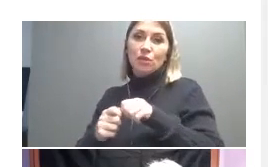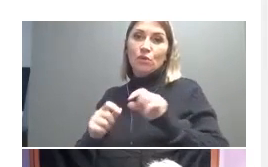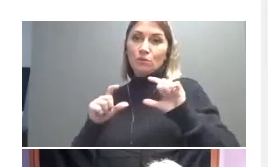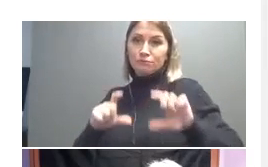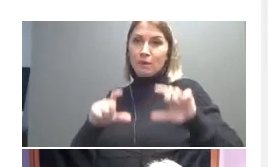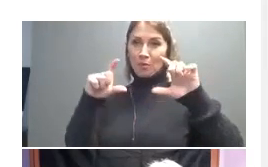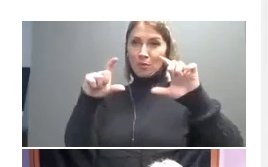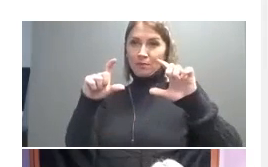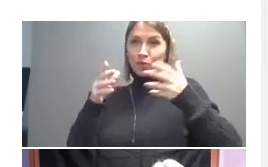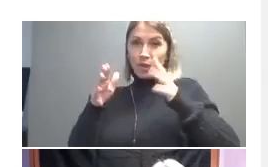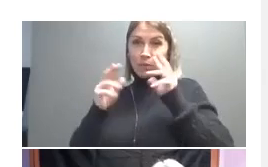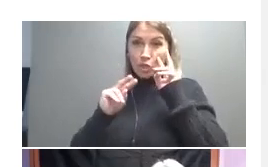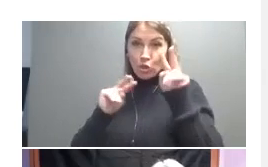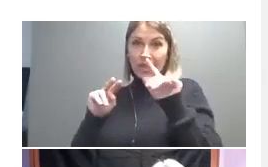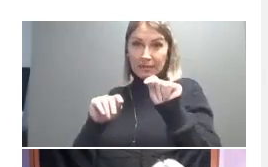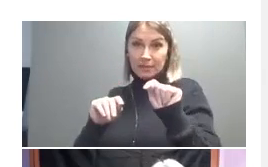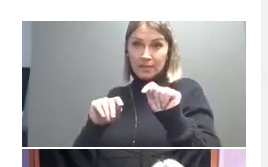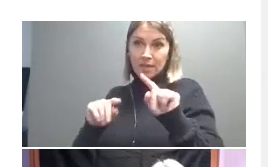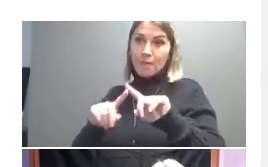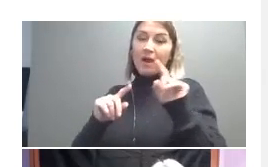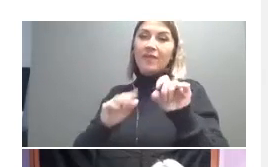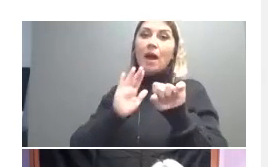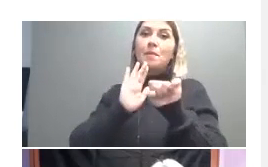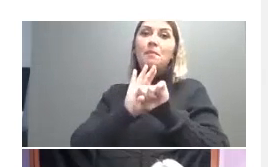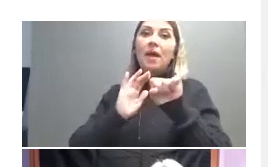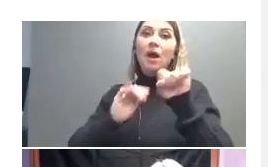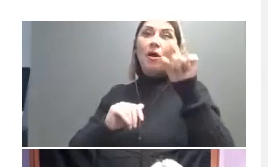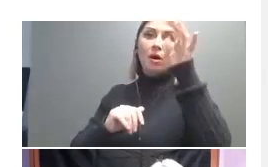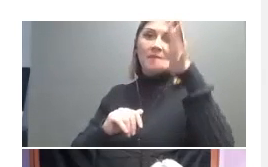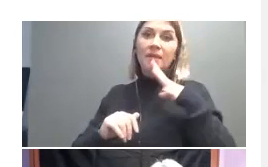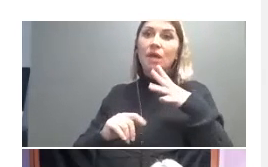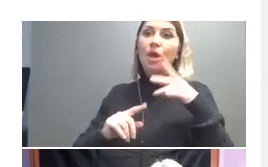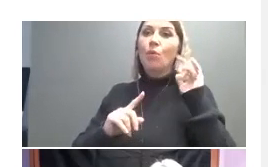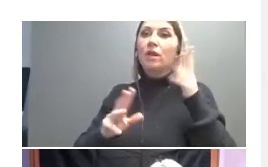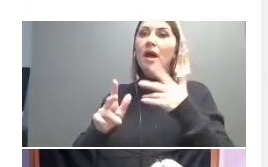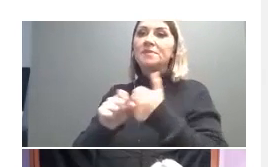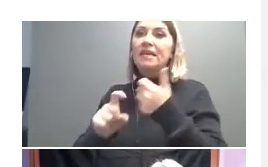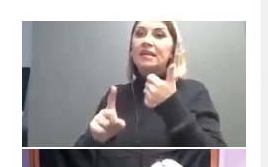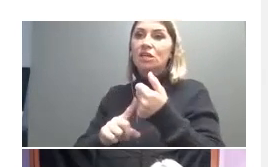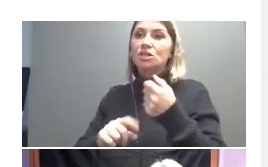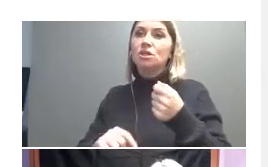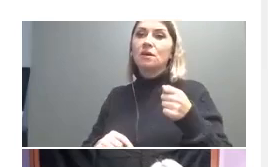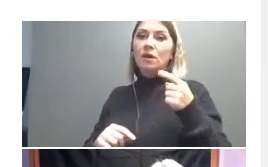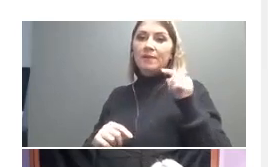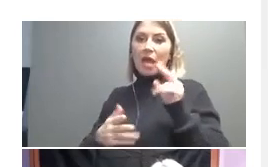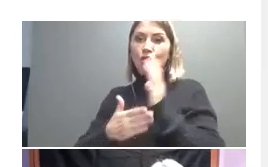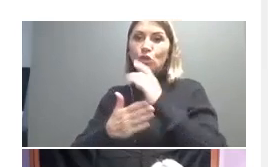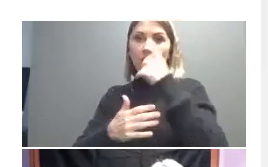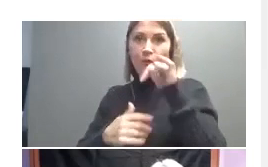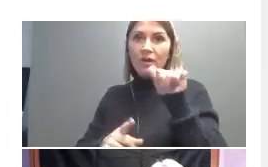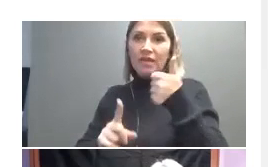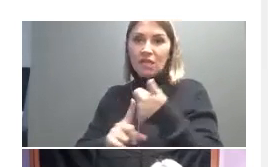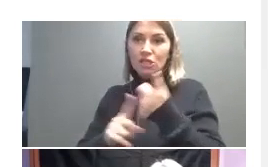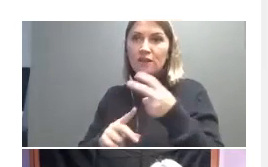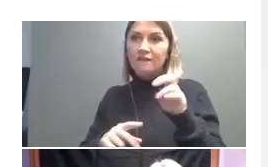here. But essentially, Bellman-Ford would update every one of these vertices and look for every one of these values and compare